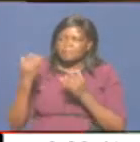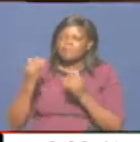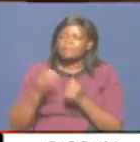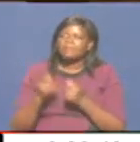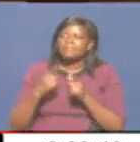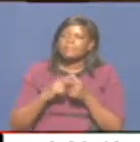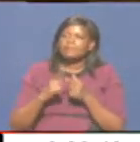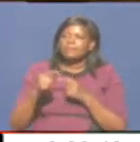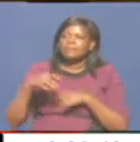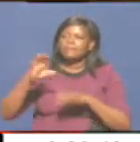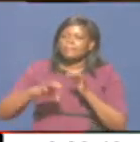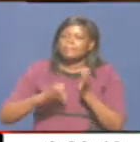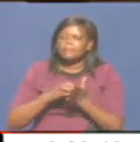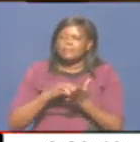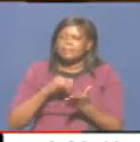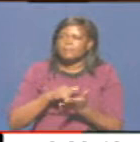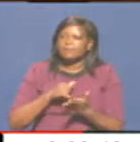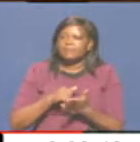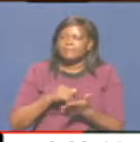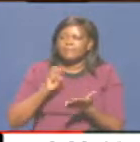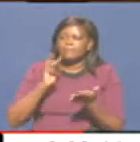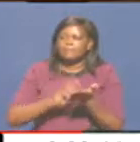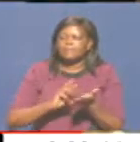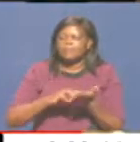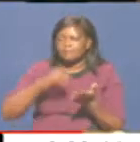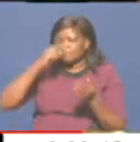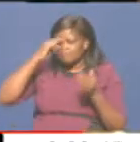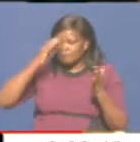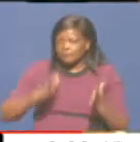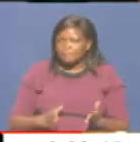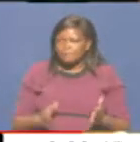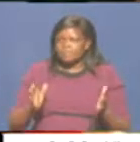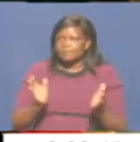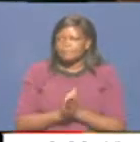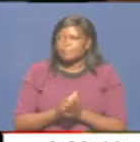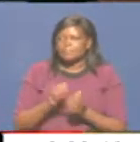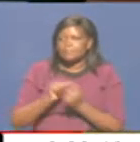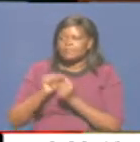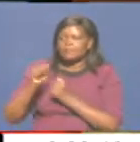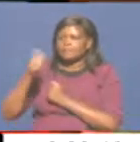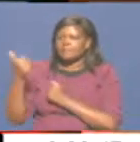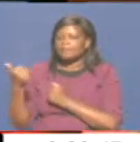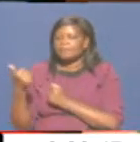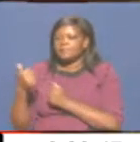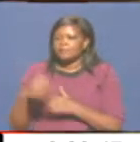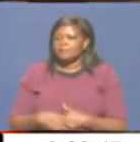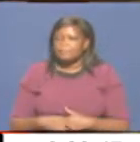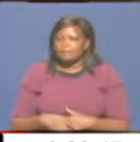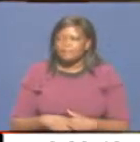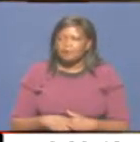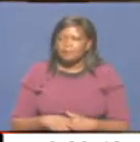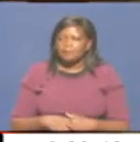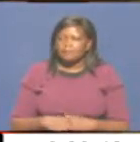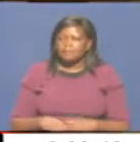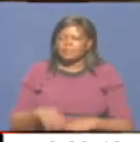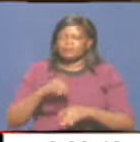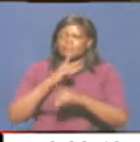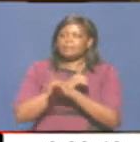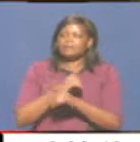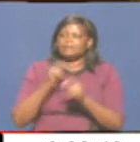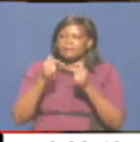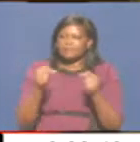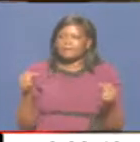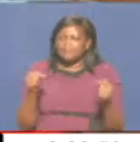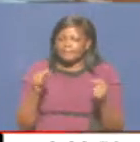case involving Migori Governor Okoth Obado and 15 others. The defense thereafter opposed the